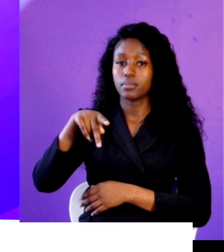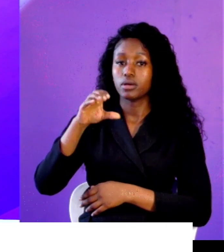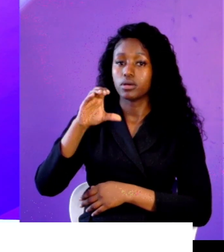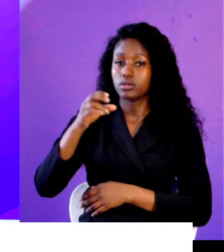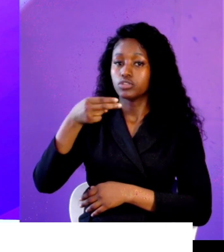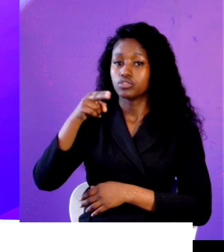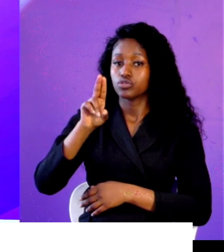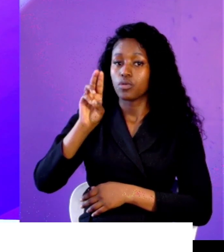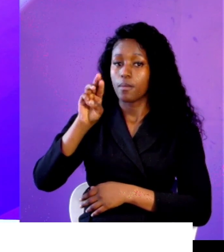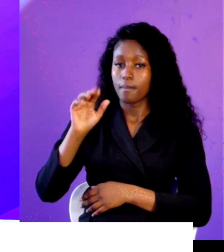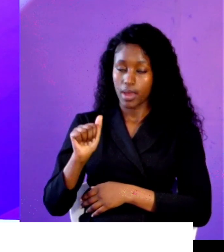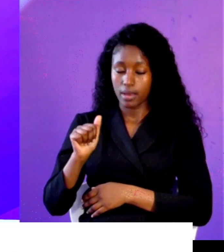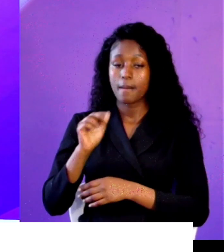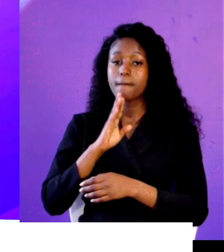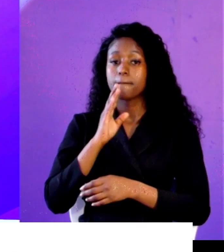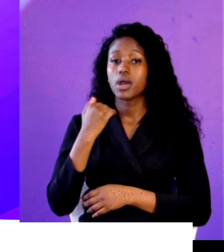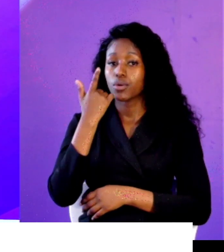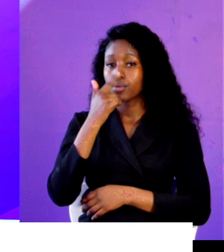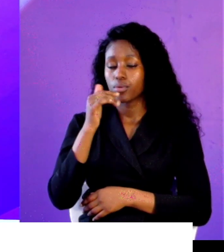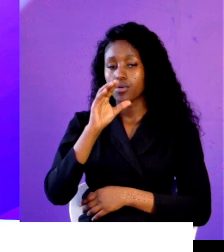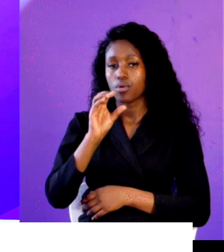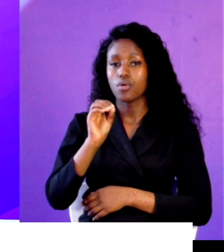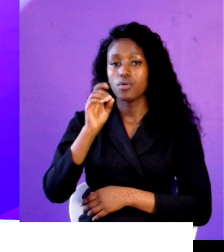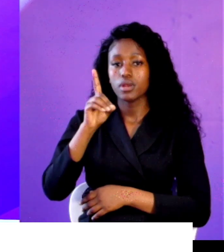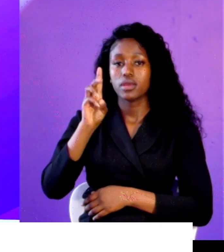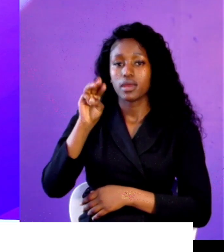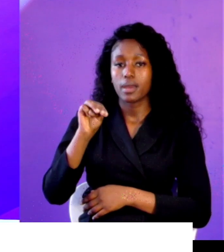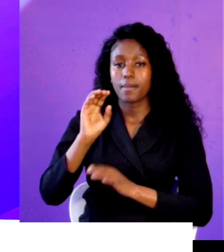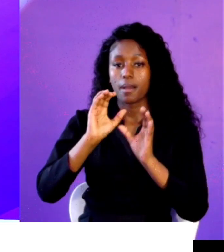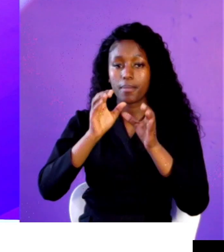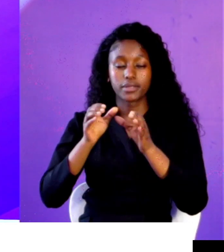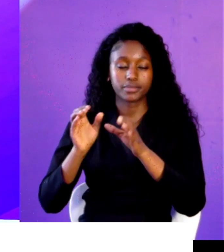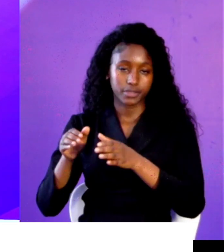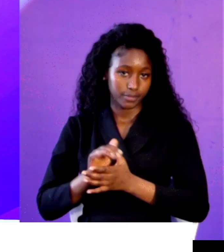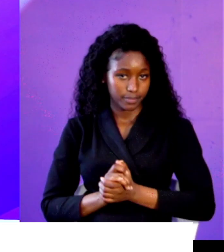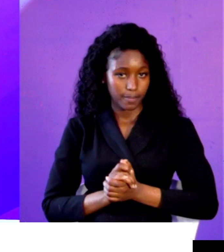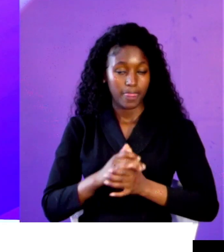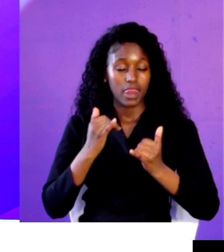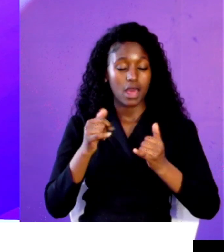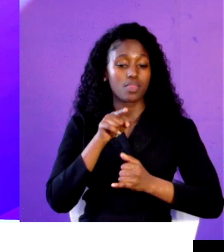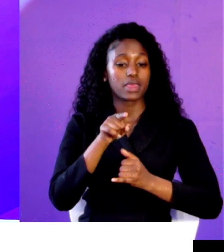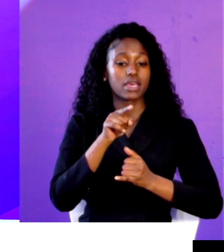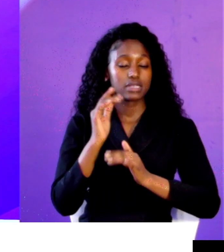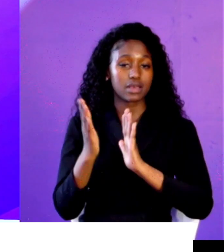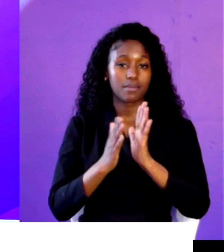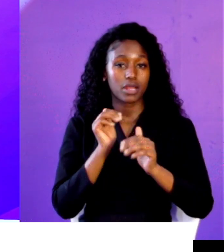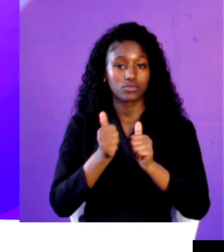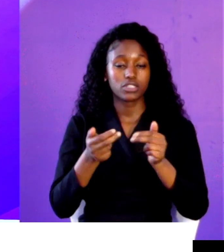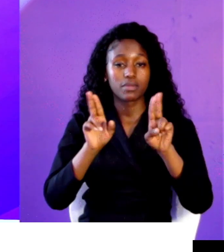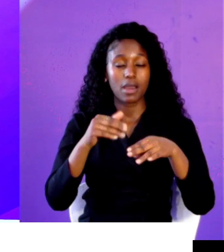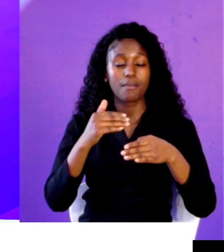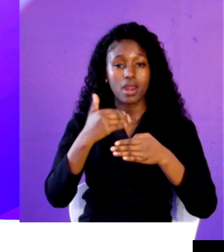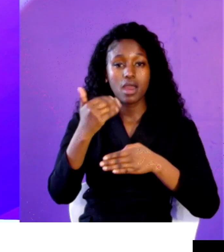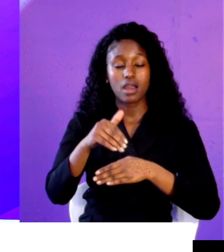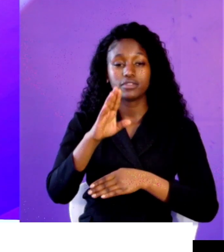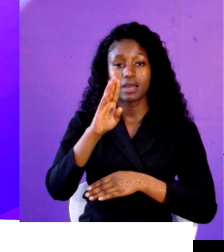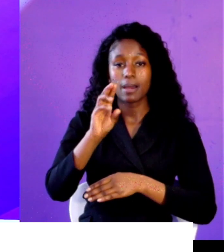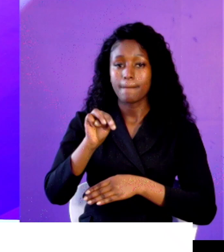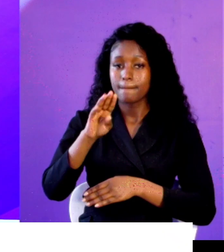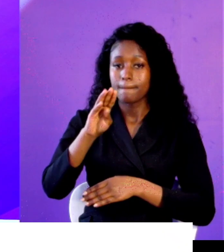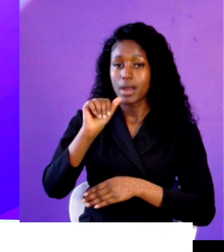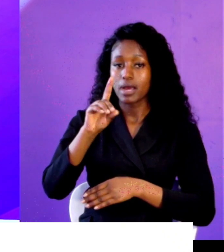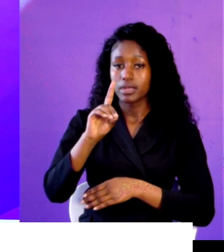the ODM party. The move follows the appointment of Honorable John Mbadi as the Cabinet Secretary